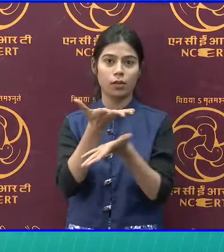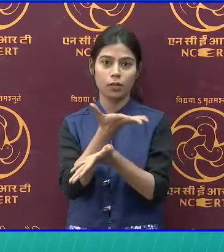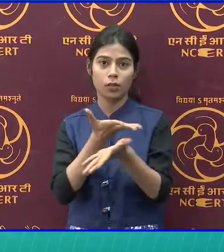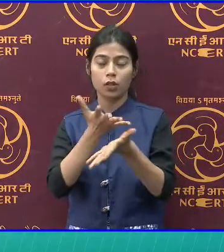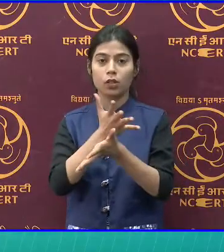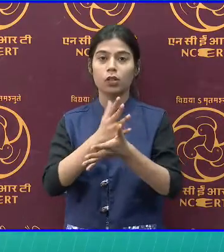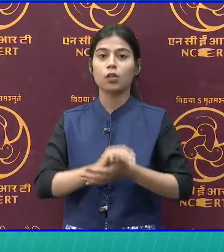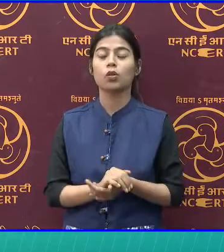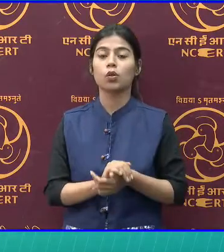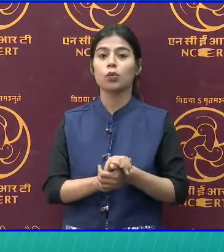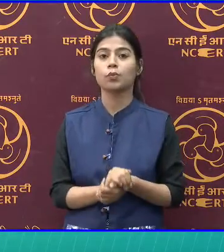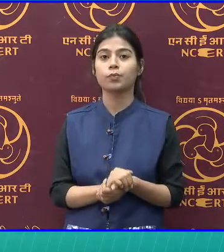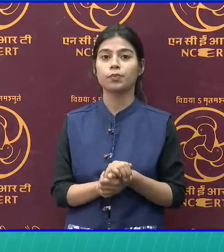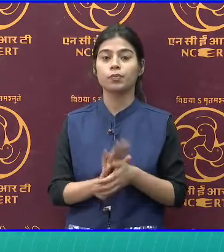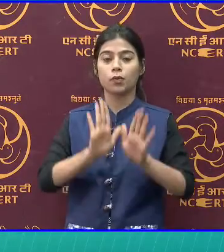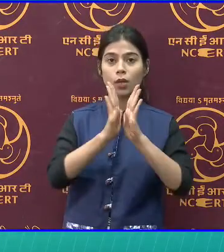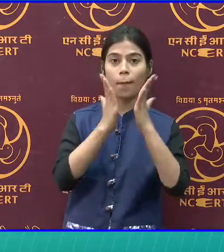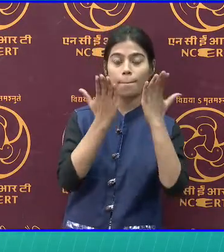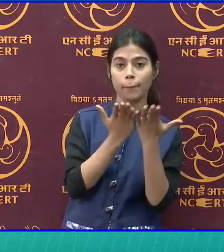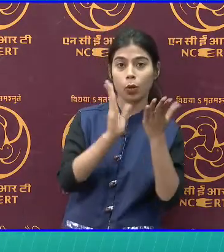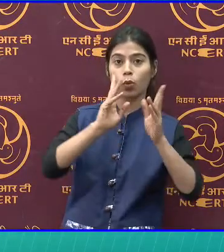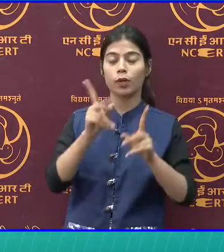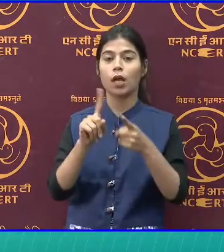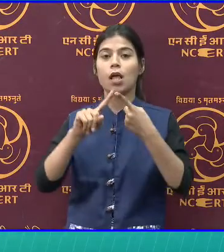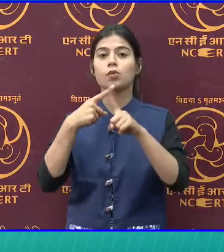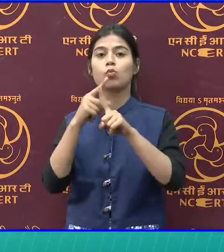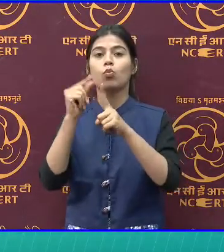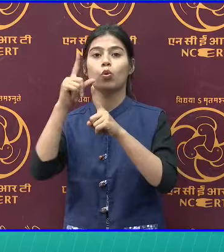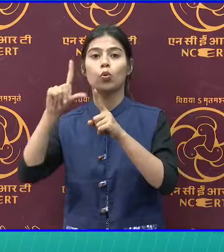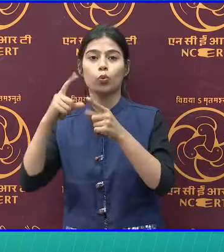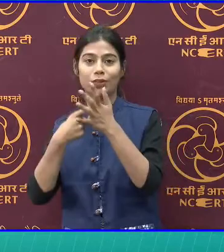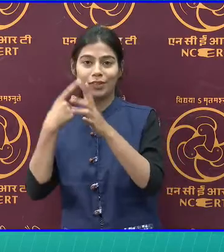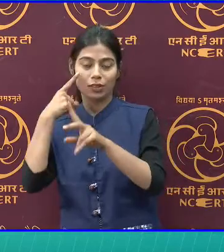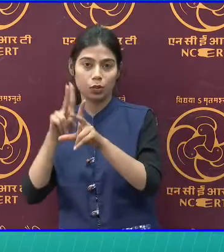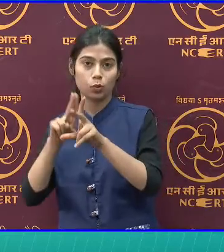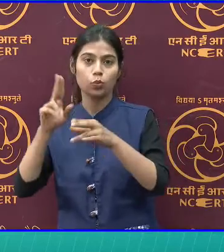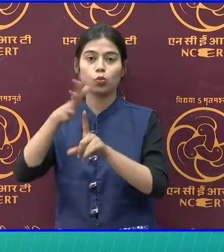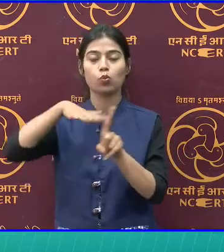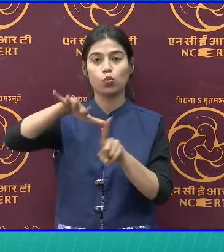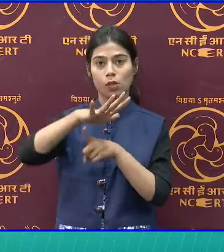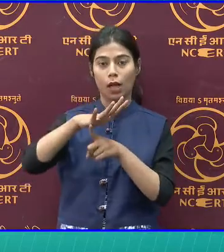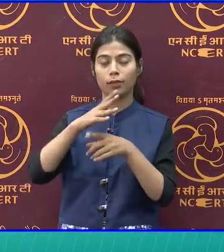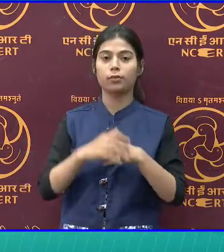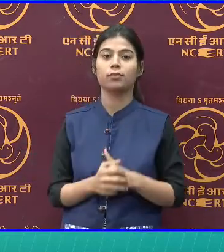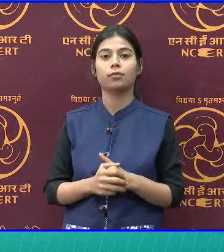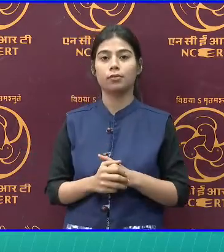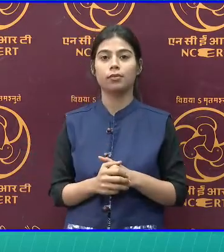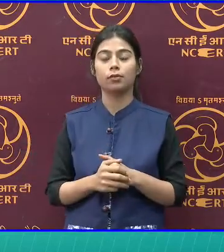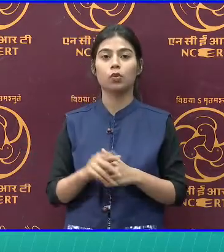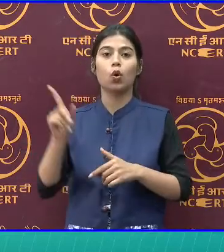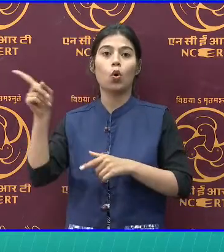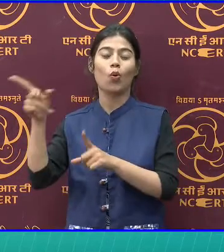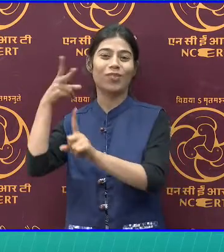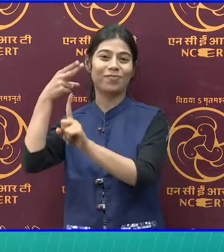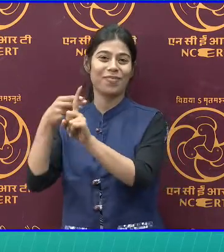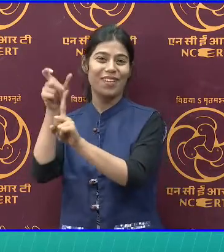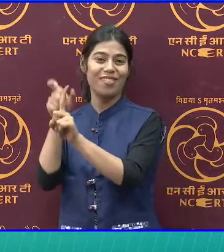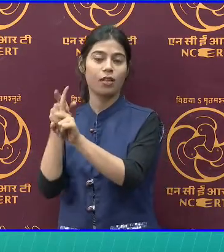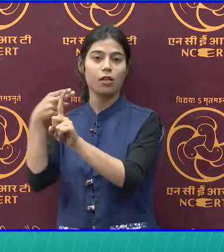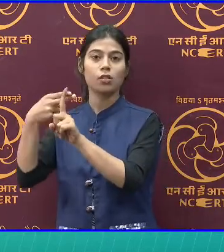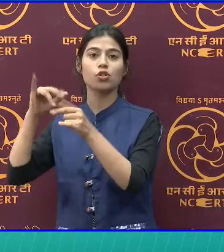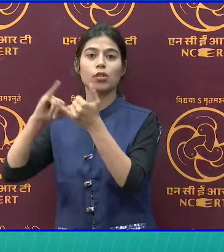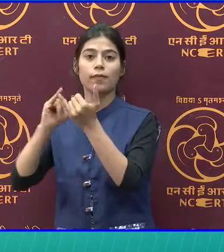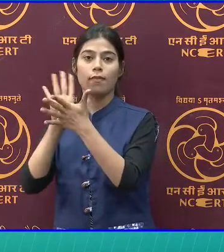Exploring Society, India and Beyond for class 6, in which Professor Srinivasan will guide us through the book